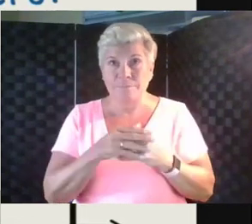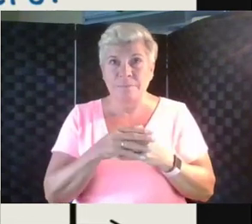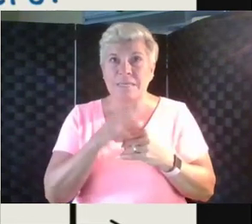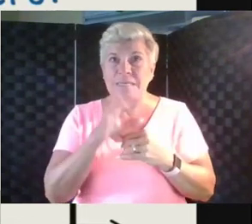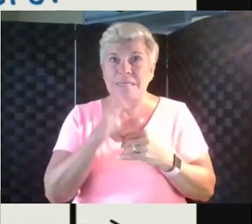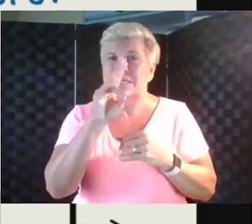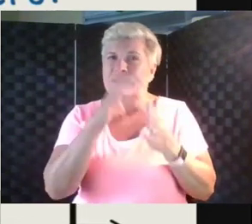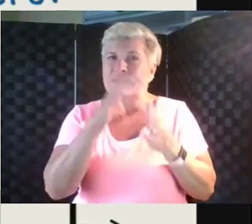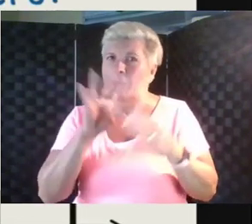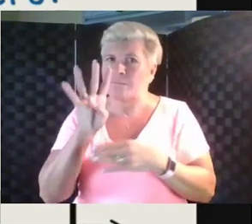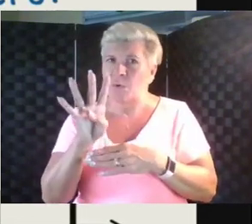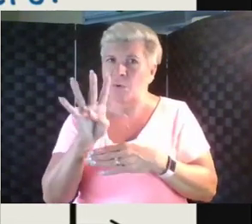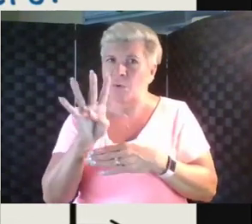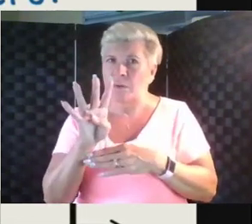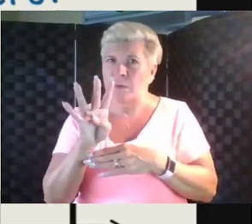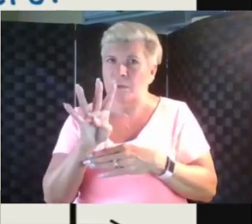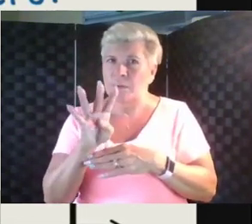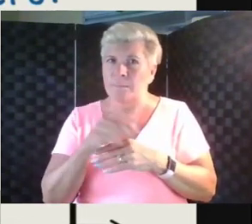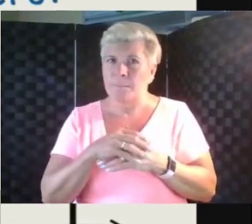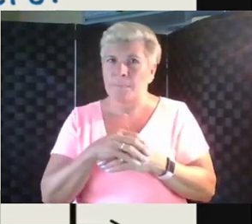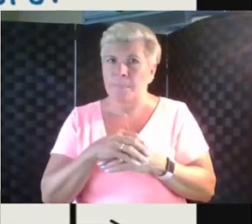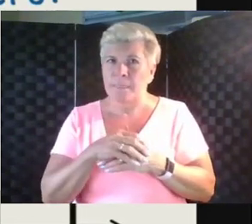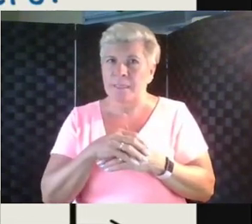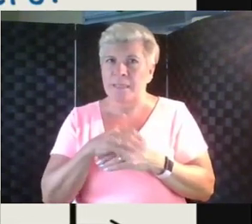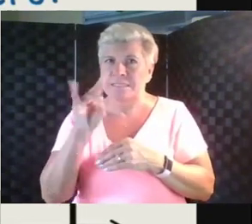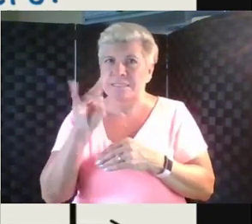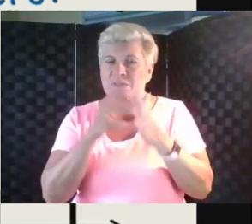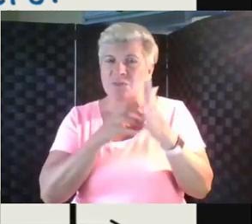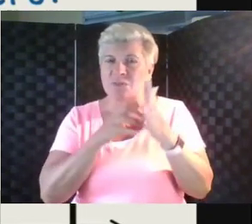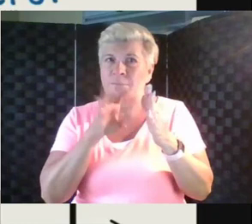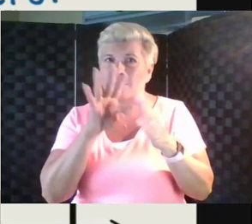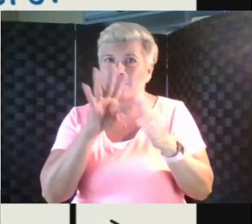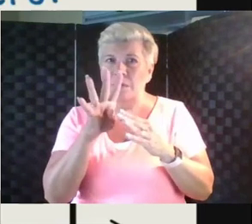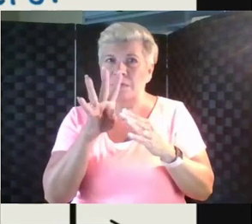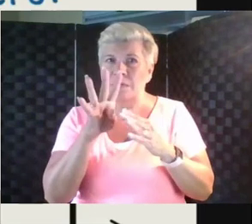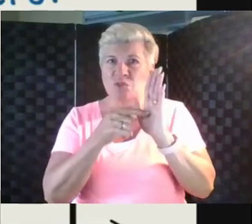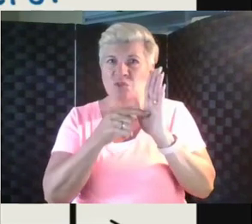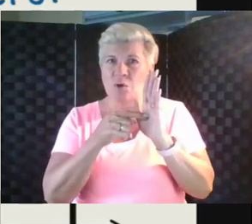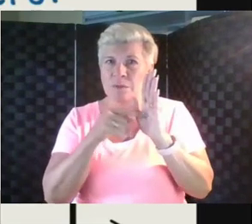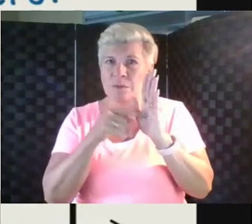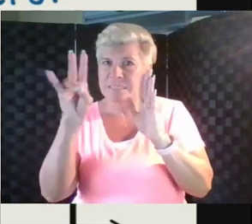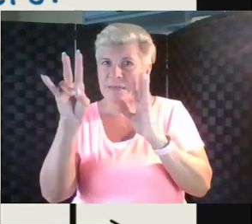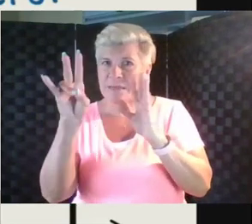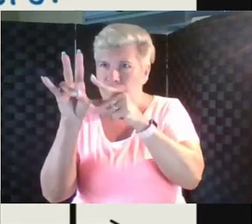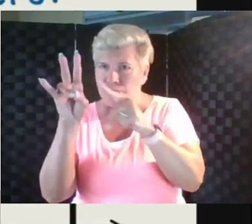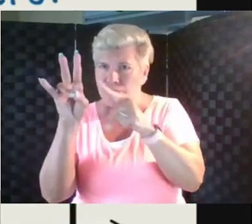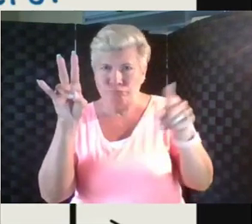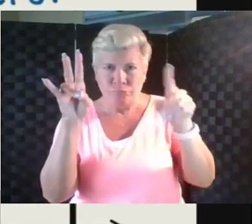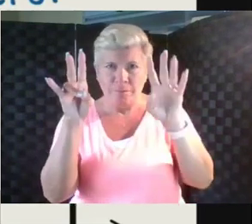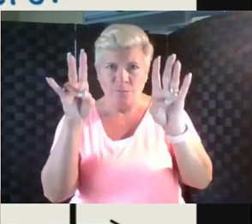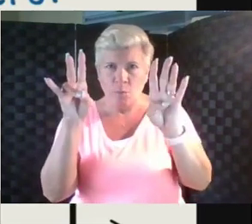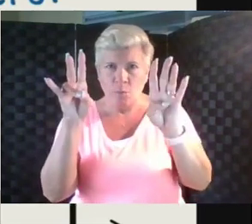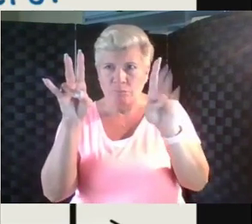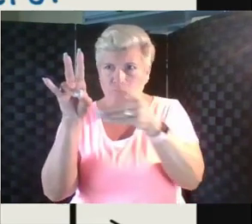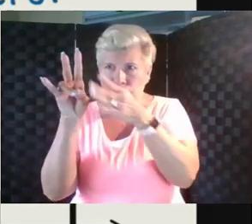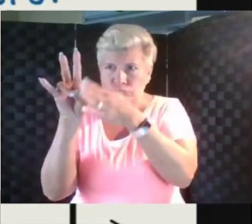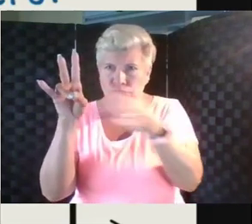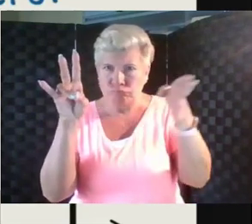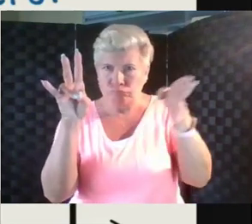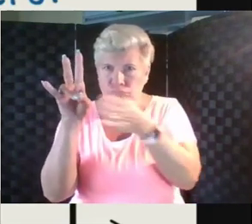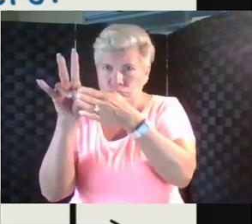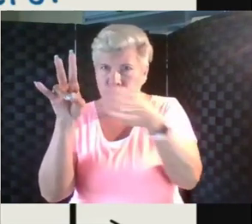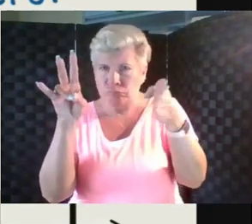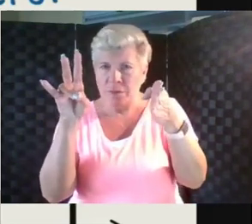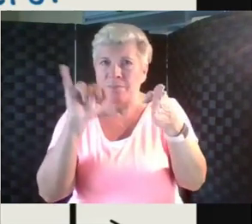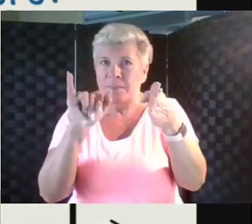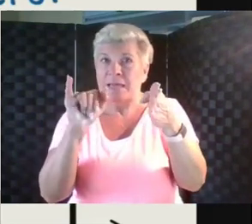Take 7 minus 4. 7 minus 4 can be represented as the space or distance between 4 and 7. If